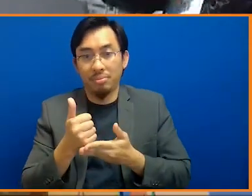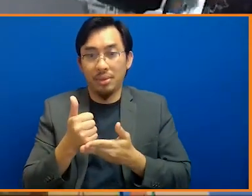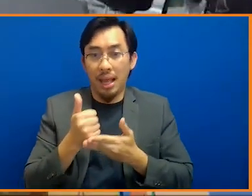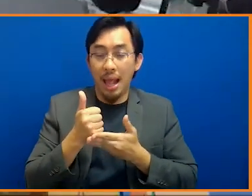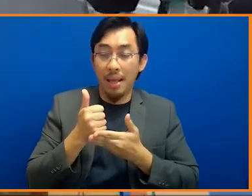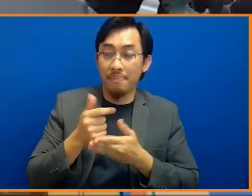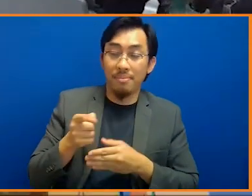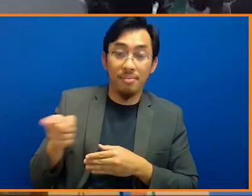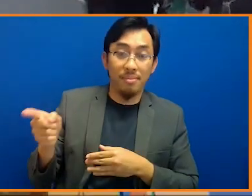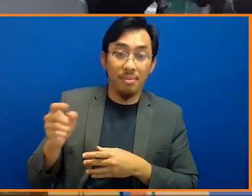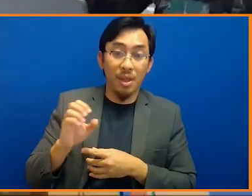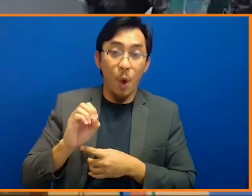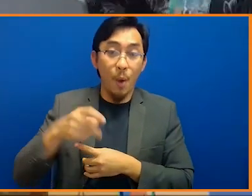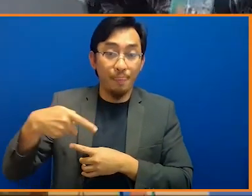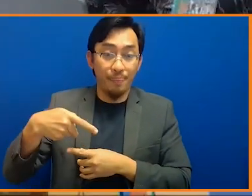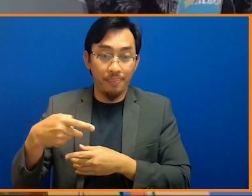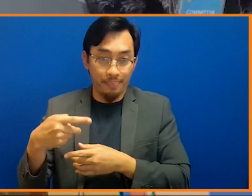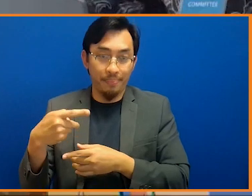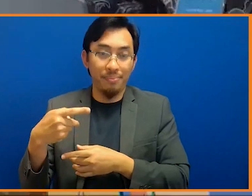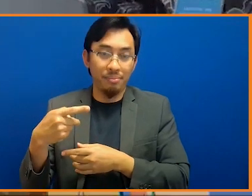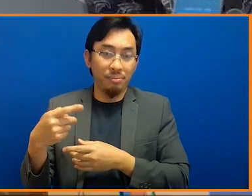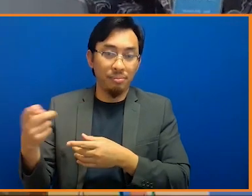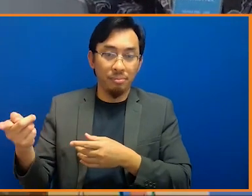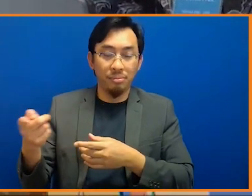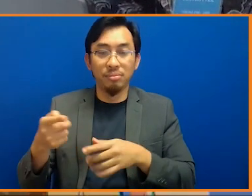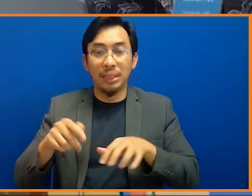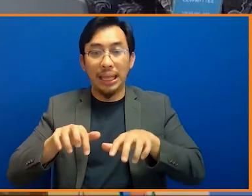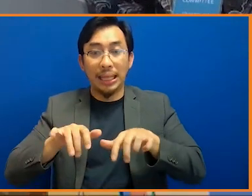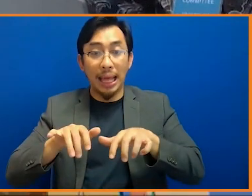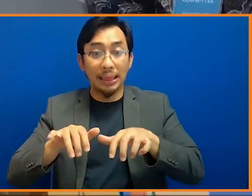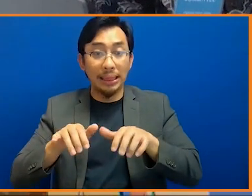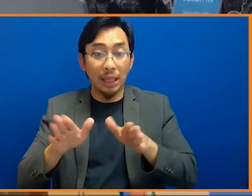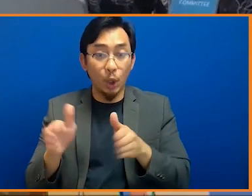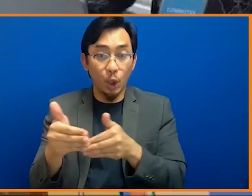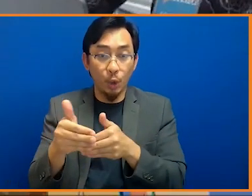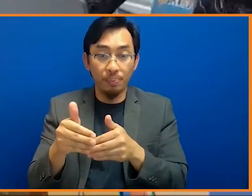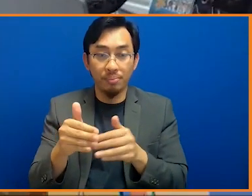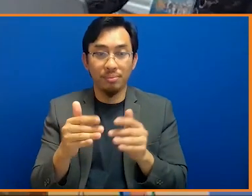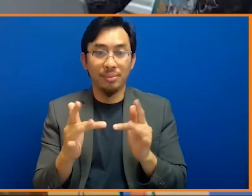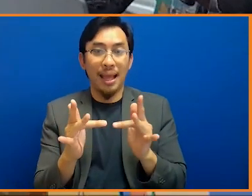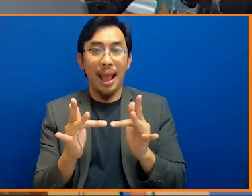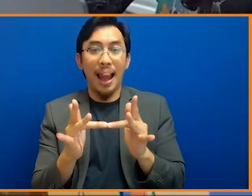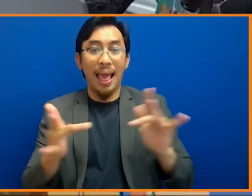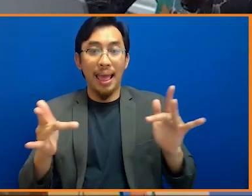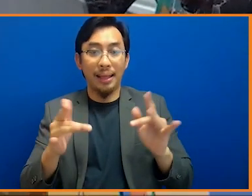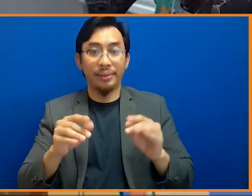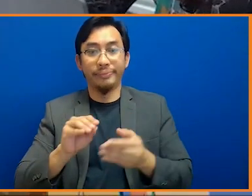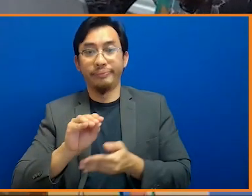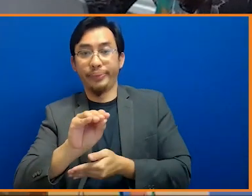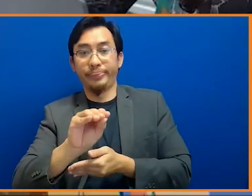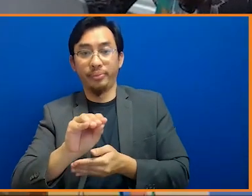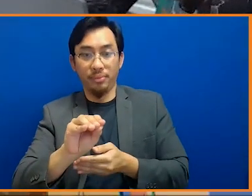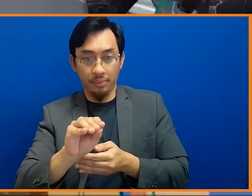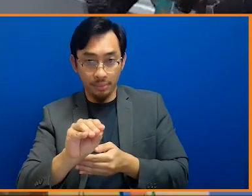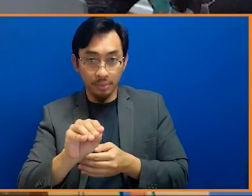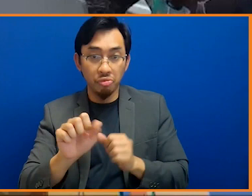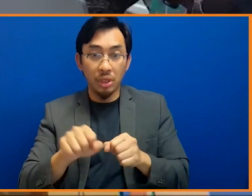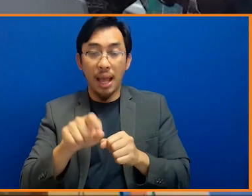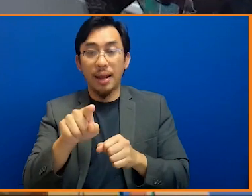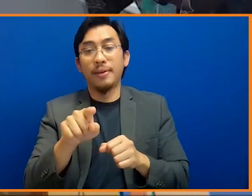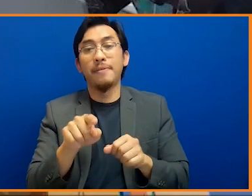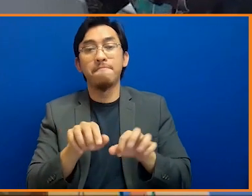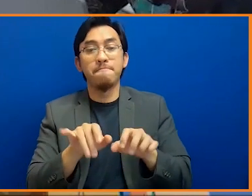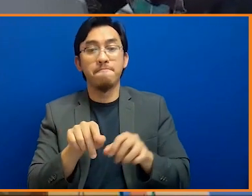ask help from the operator to send the link to the chat room. So you can go